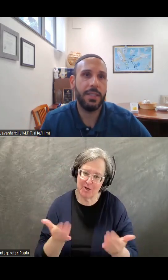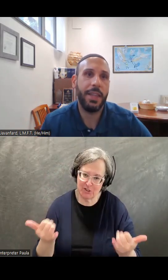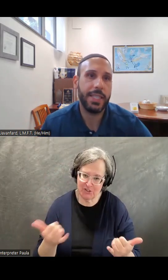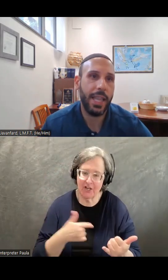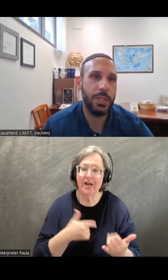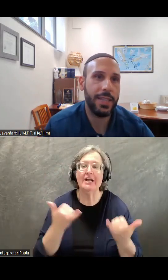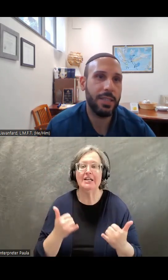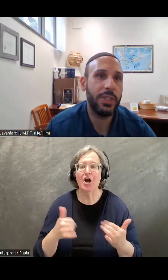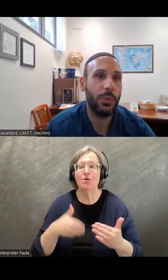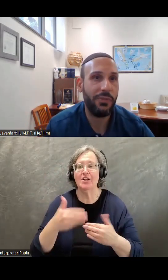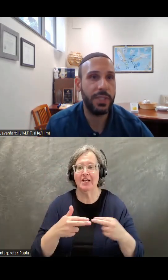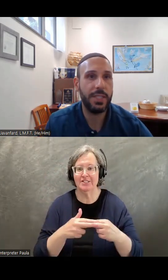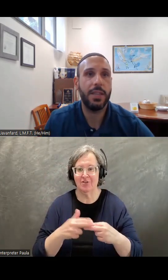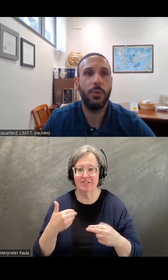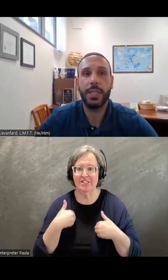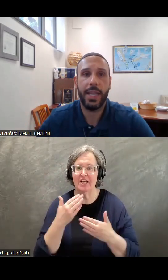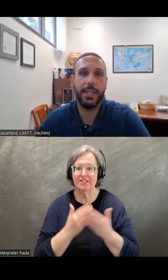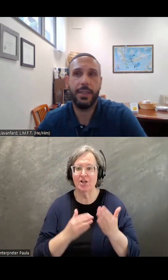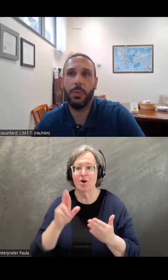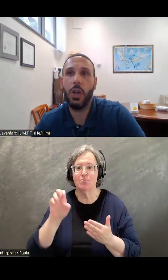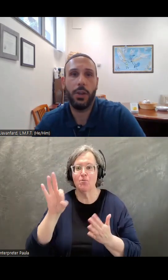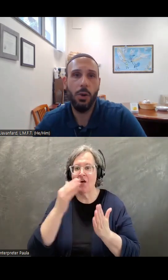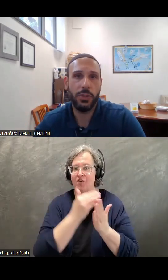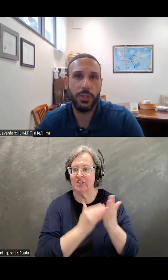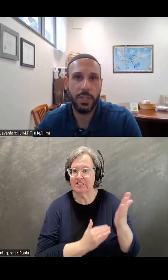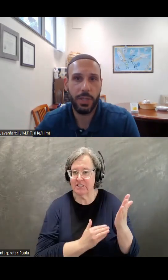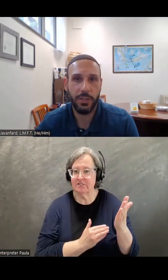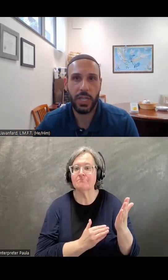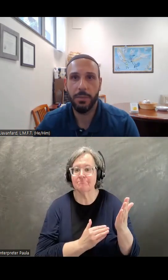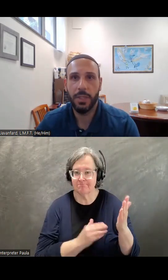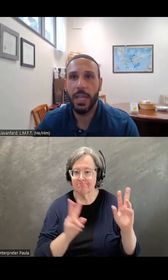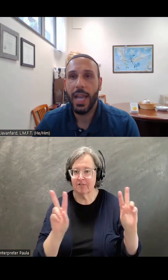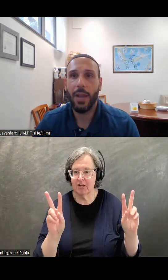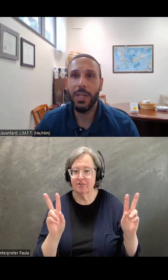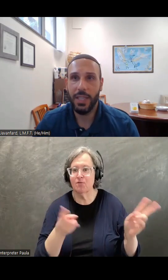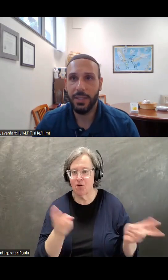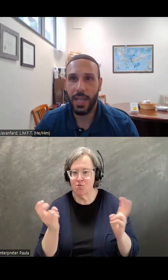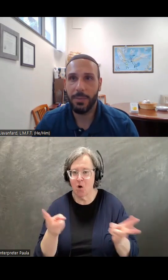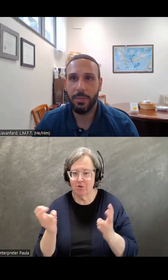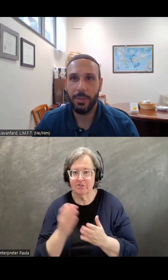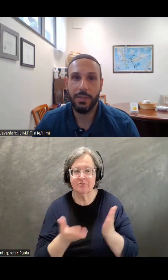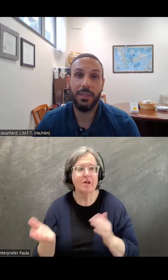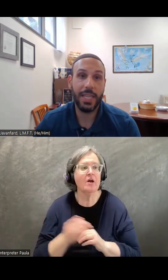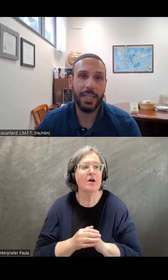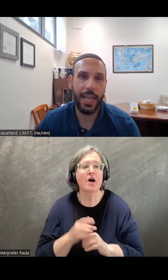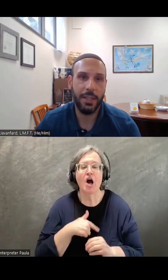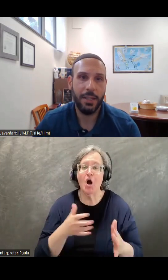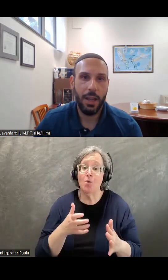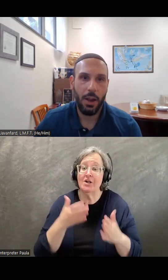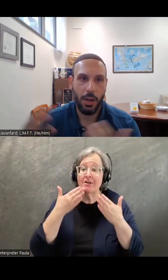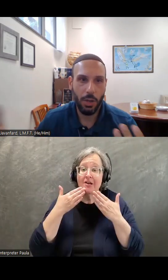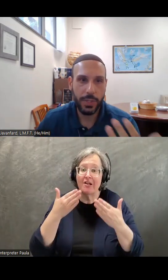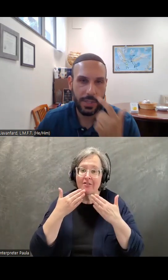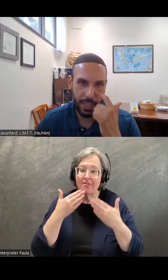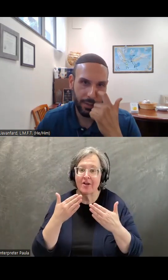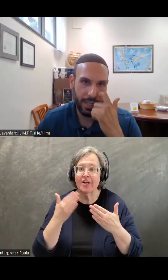send us to the next slide, which has some of the references and works cited that we've gone over during this period of time. And I want to take the time to be able to thank again